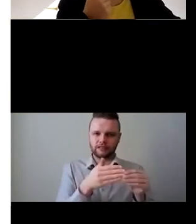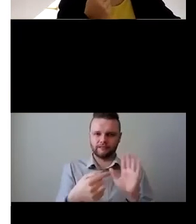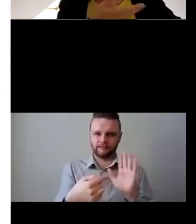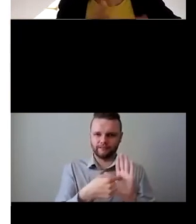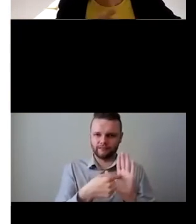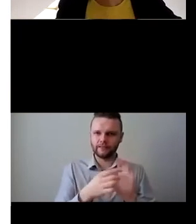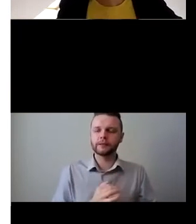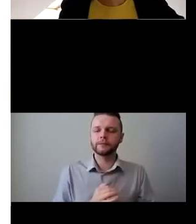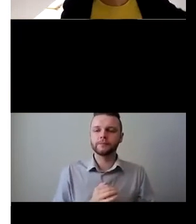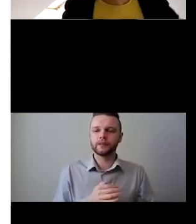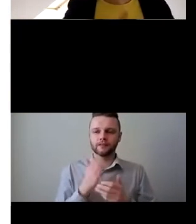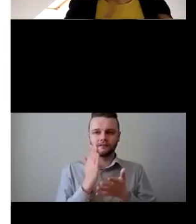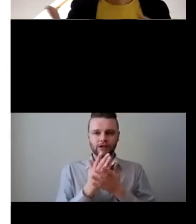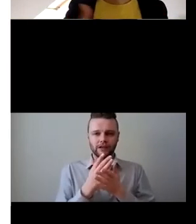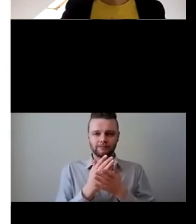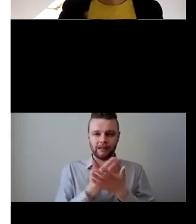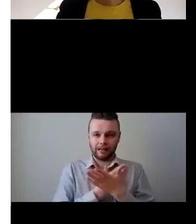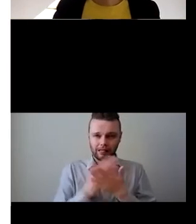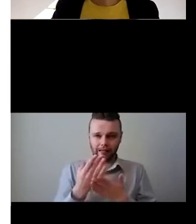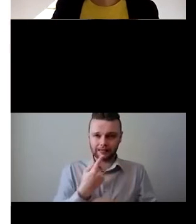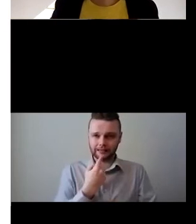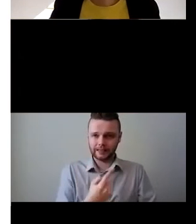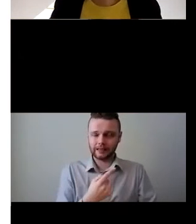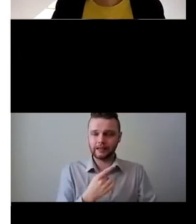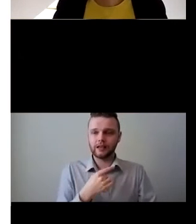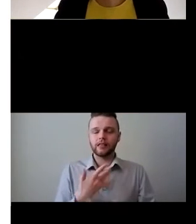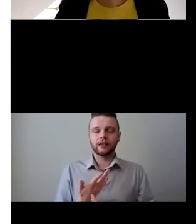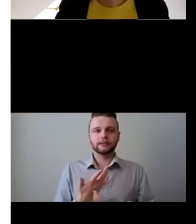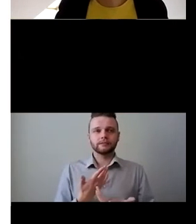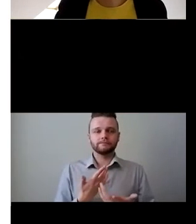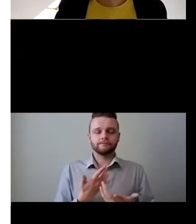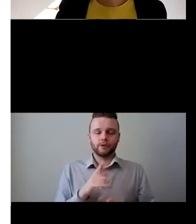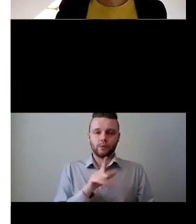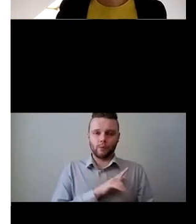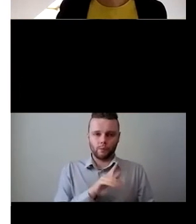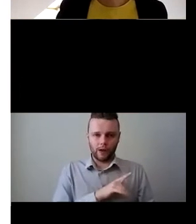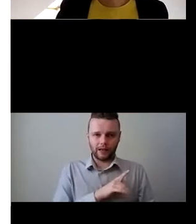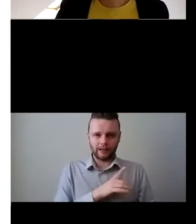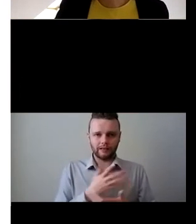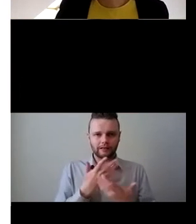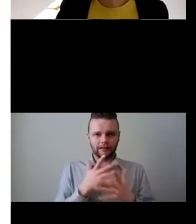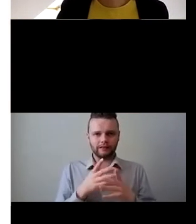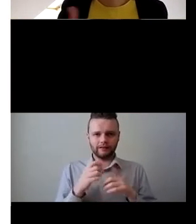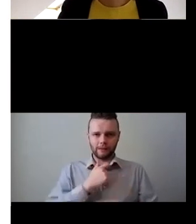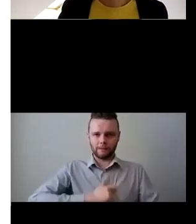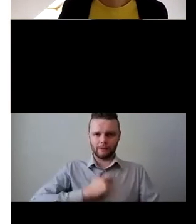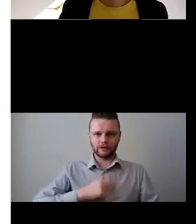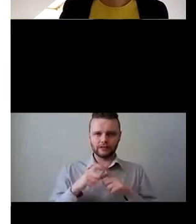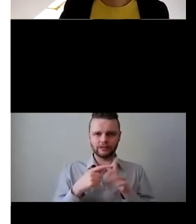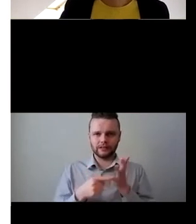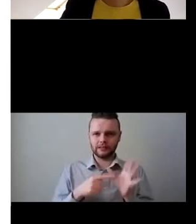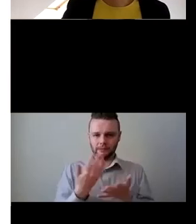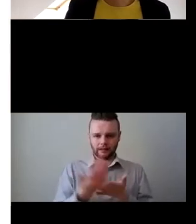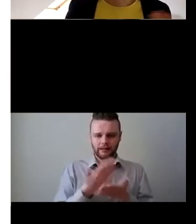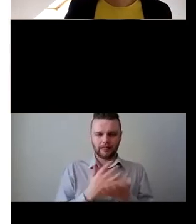very clearly states for which reasons and purposes can still personal data be collected,